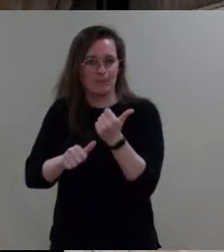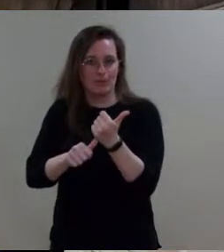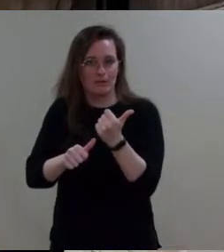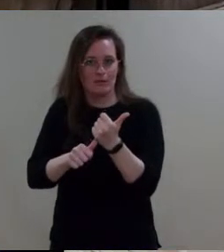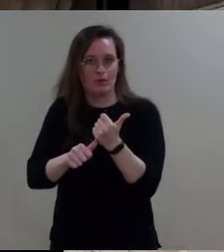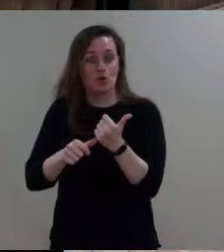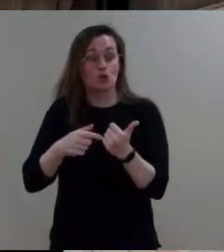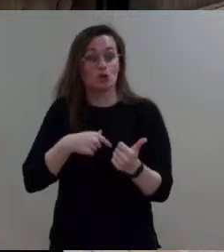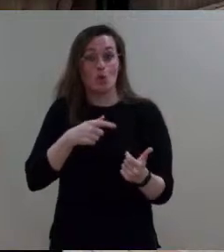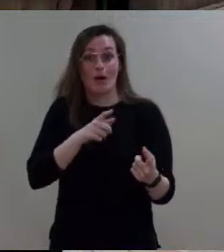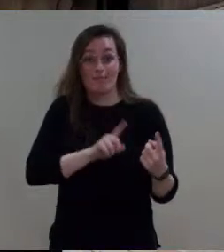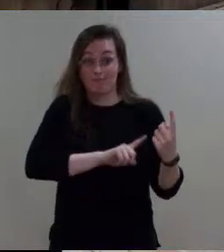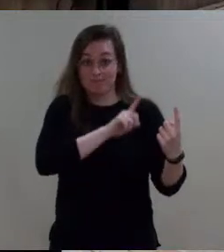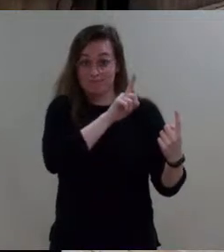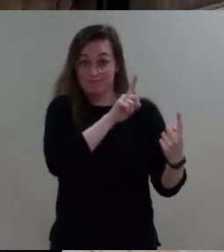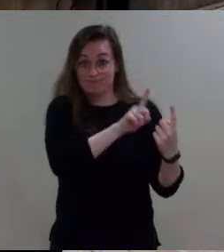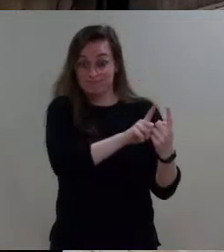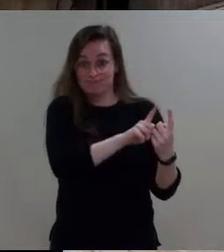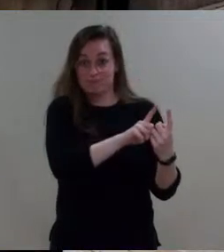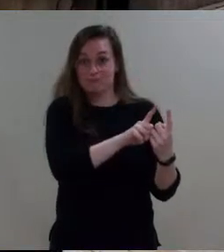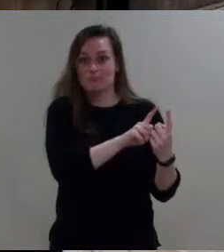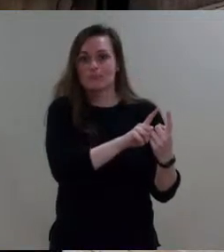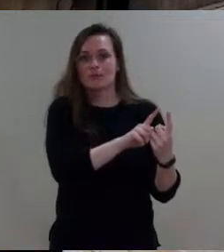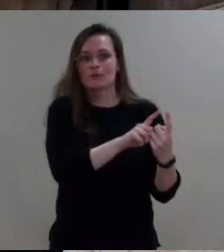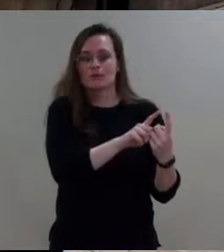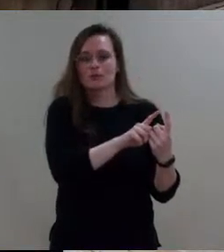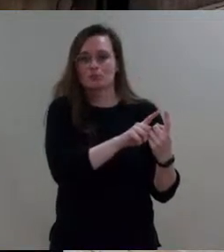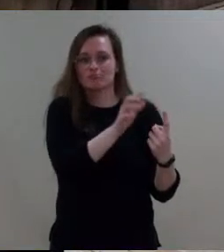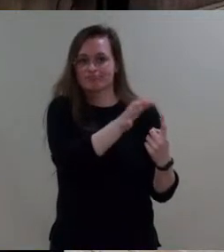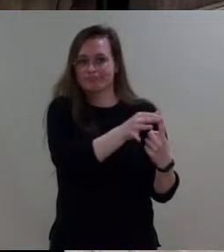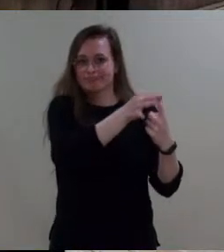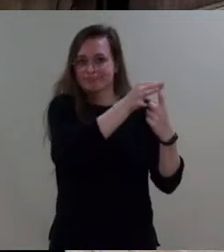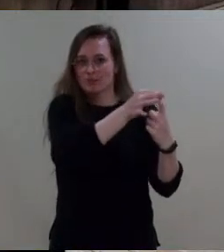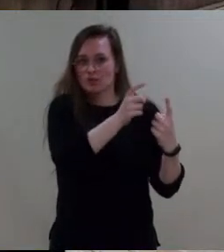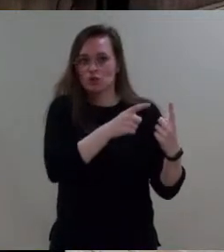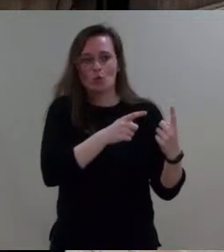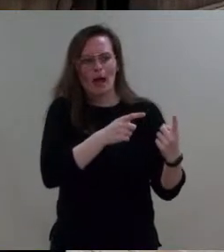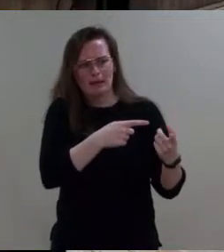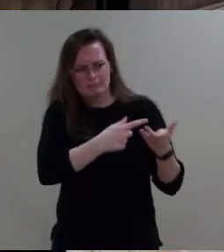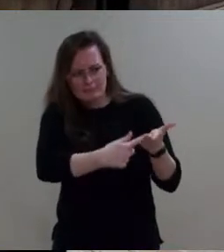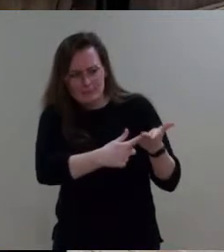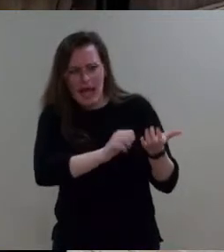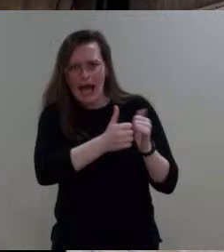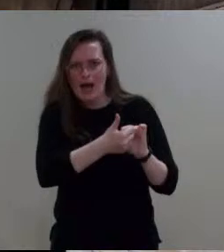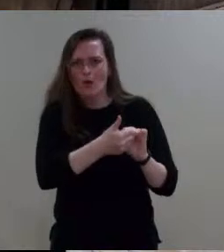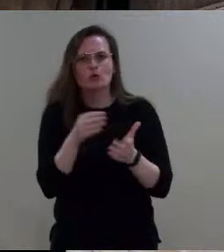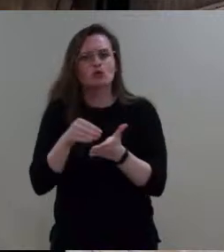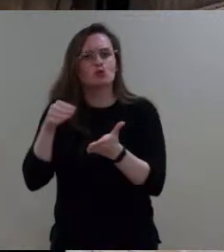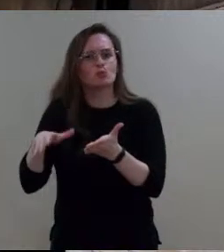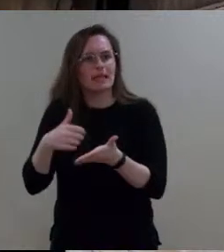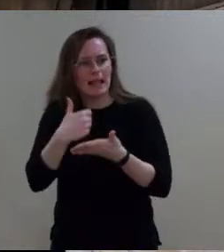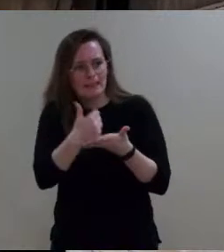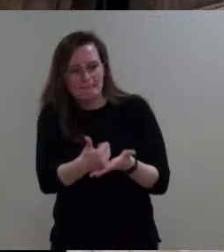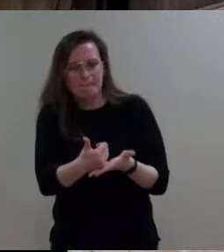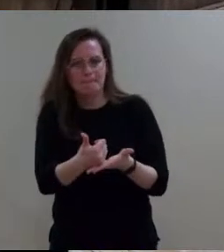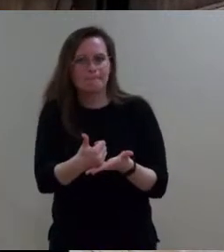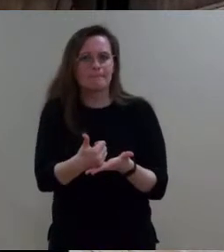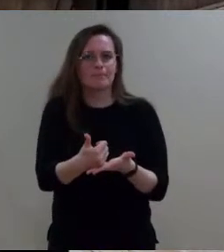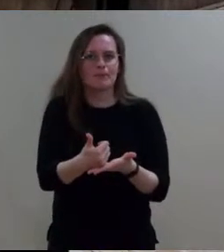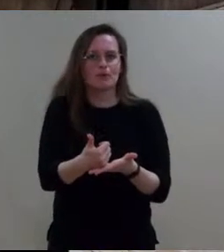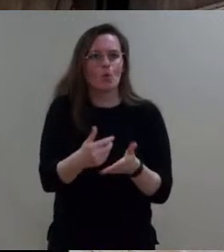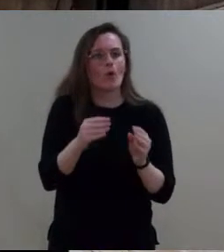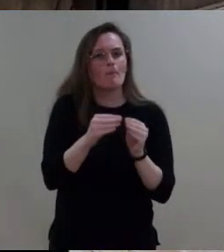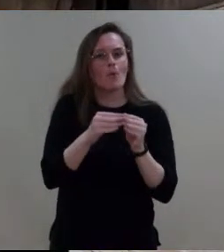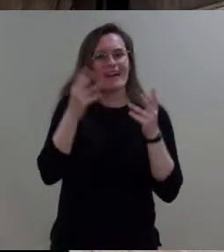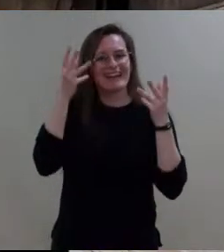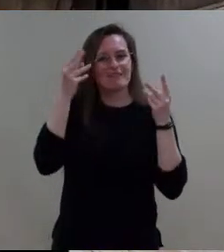Wren about doing something to help either students or bring some information about the apprenticeship